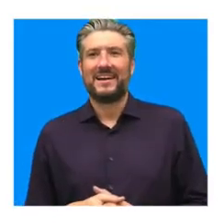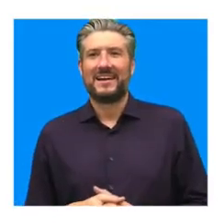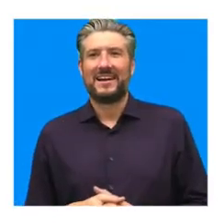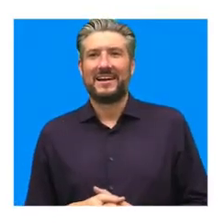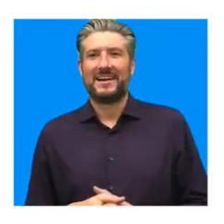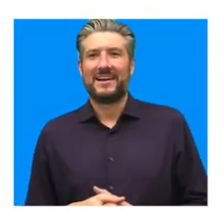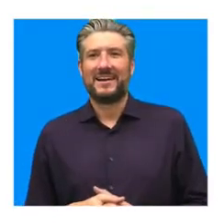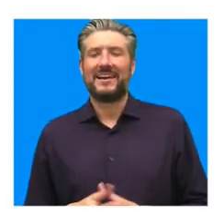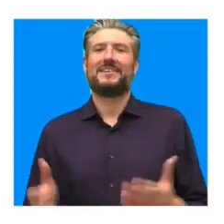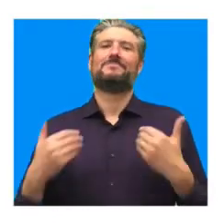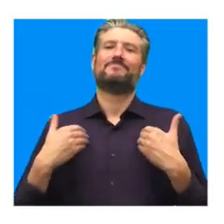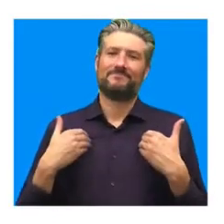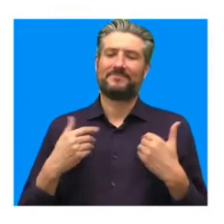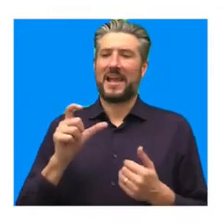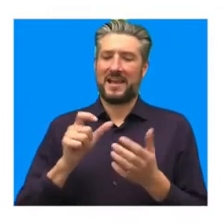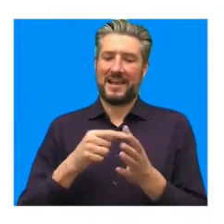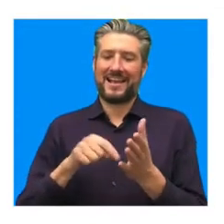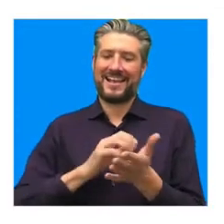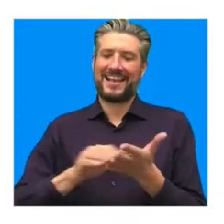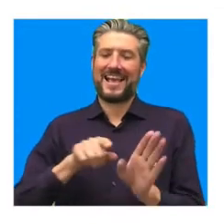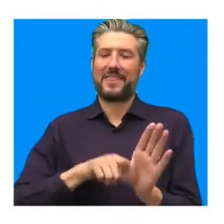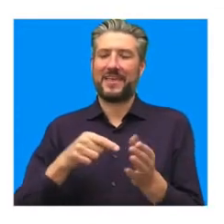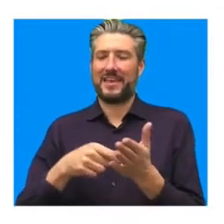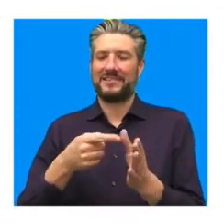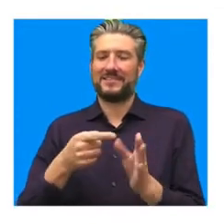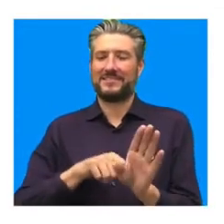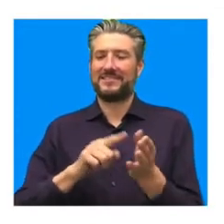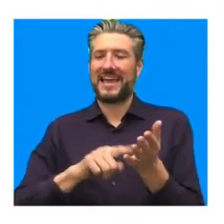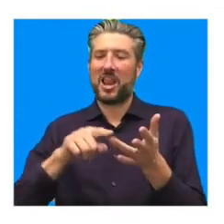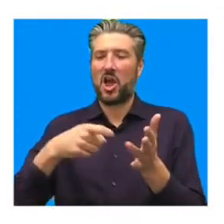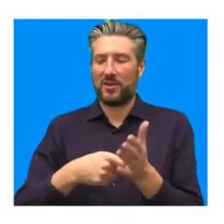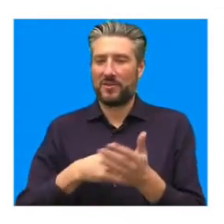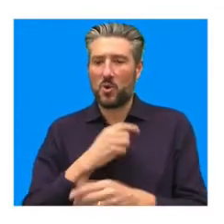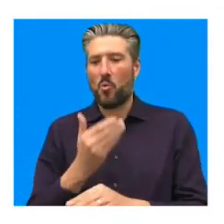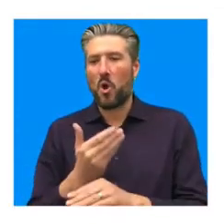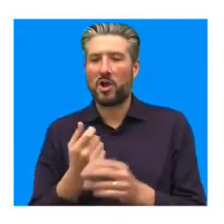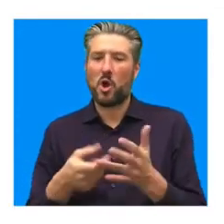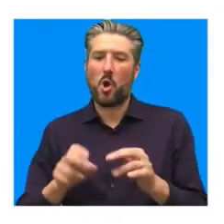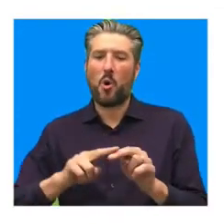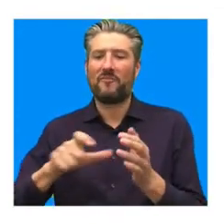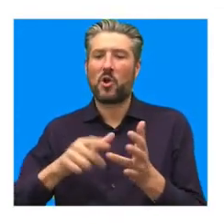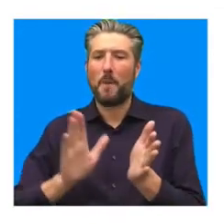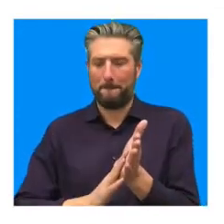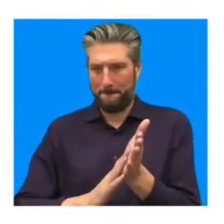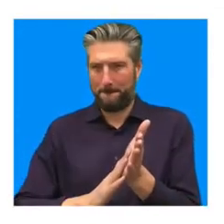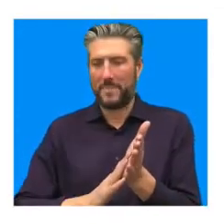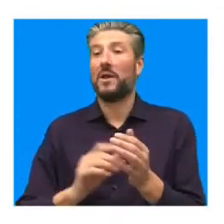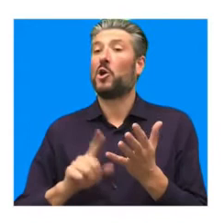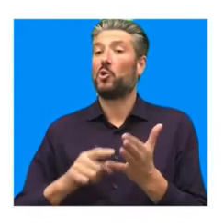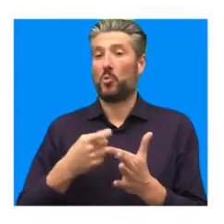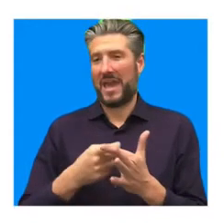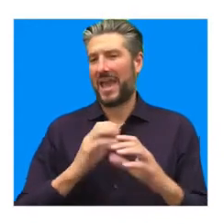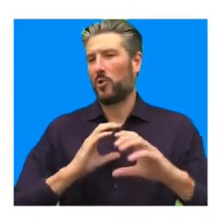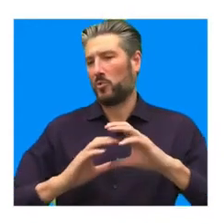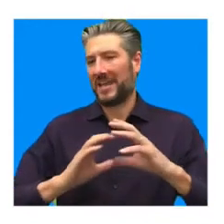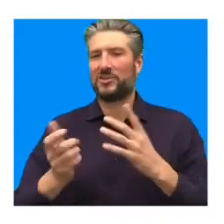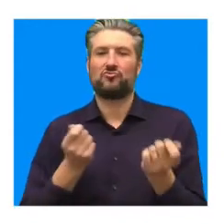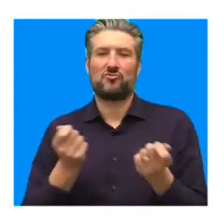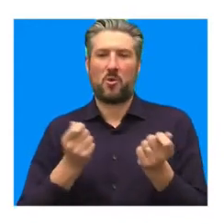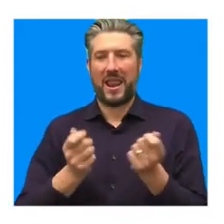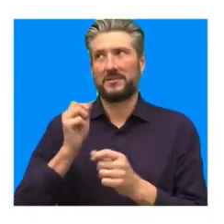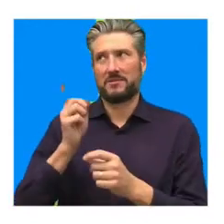I am Kathy Taylor. I work for Ofcom, who are the UK's communications regulator. I particularly look after